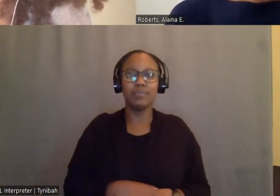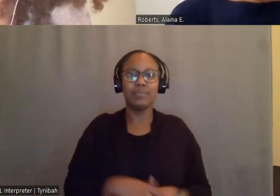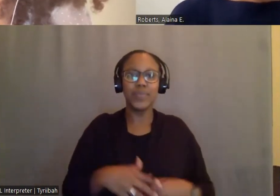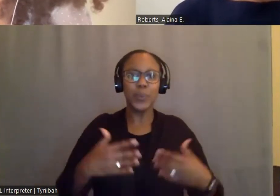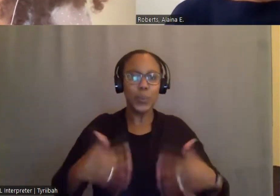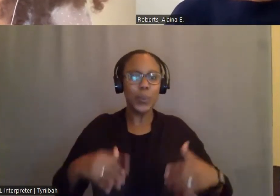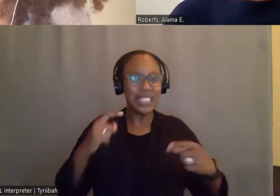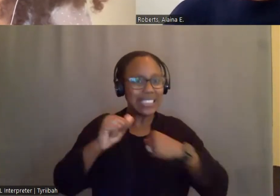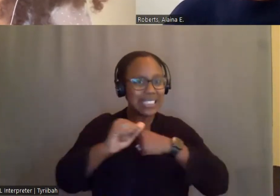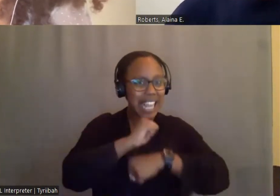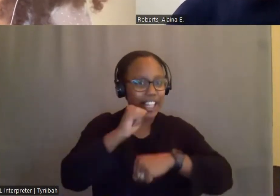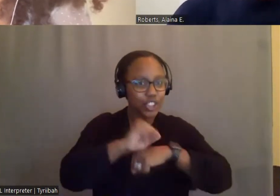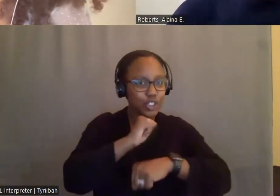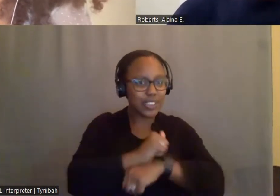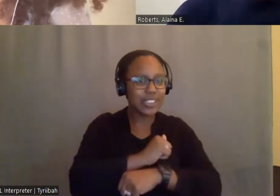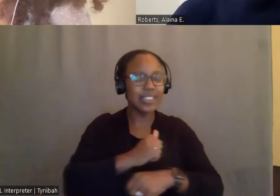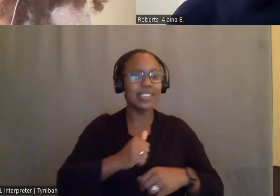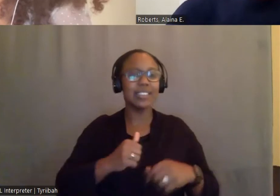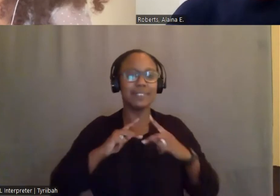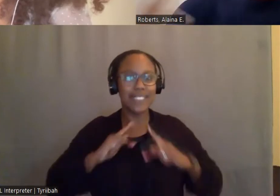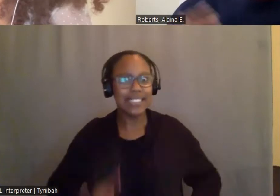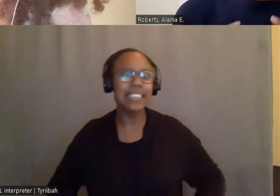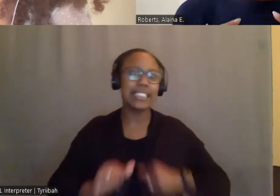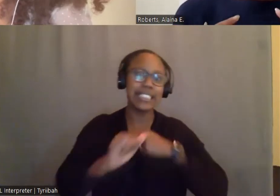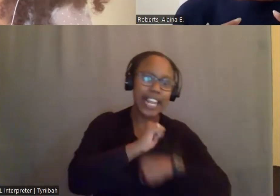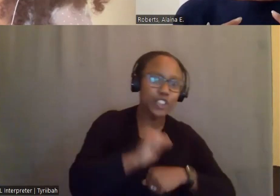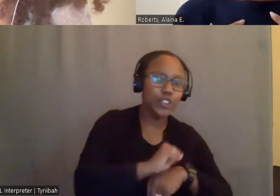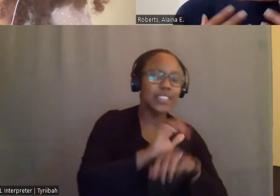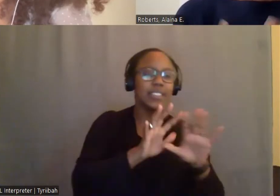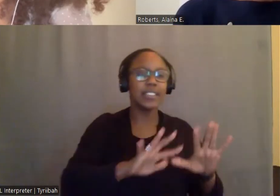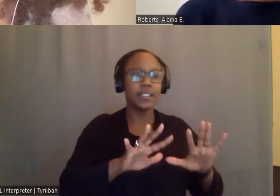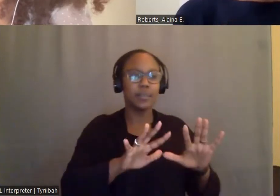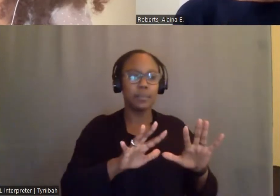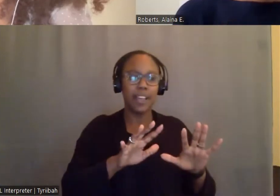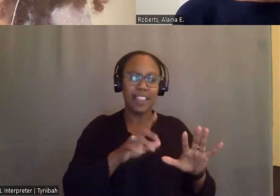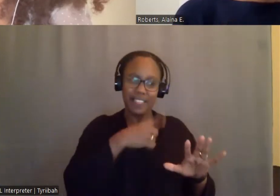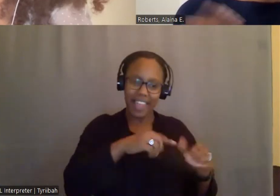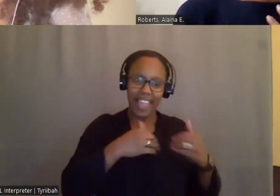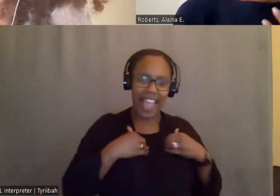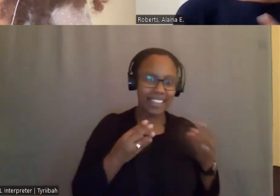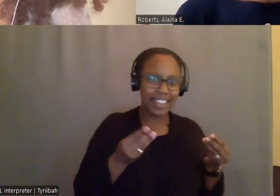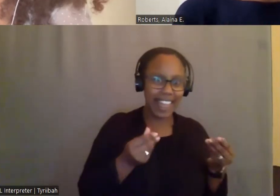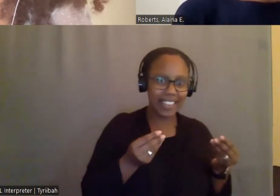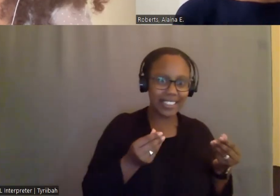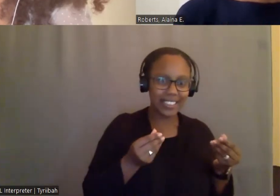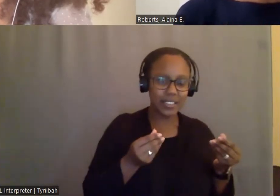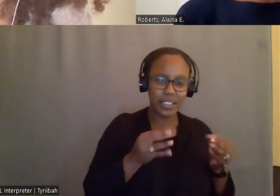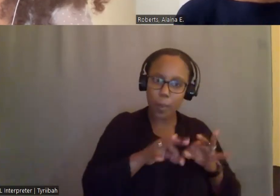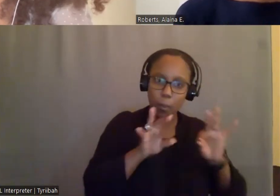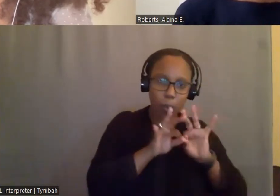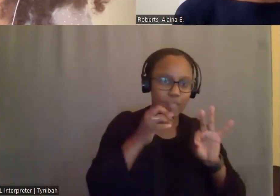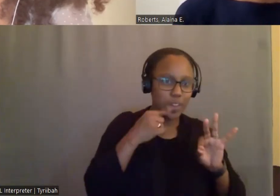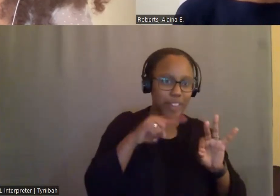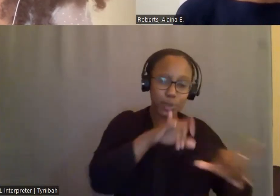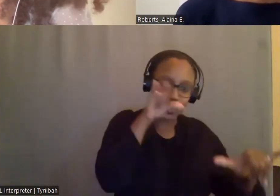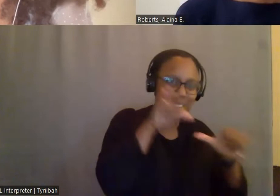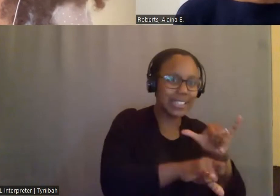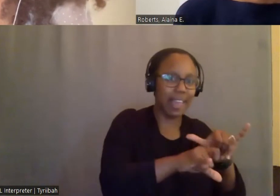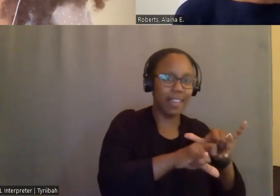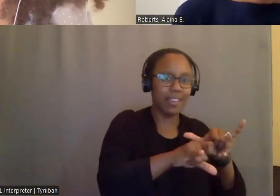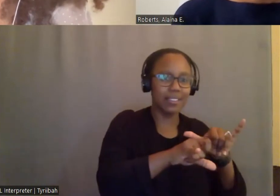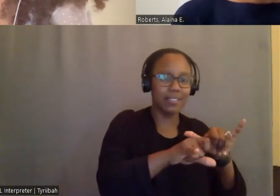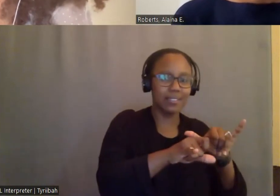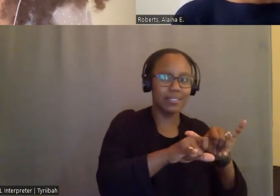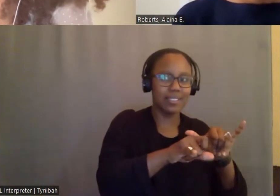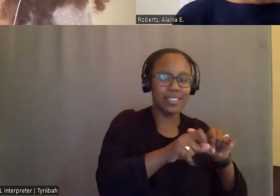And still, because they had that land, it was so important to them to stay in that space instead of journeying out into the United States when they